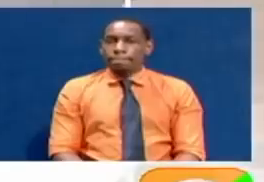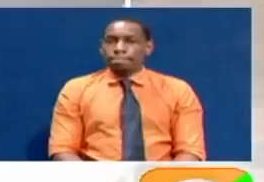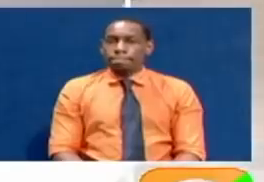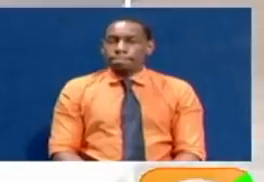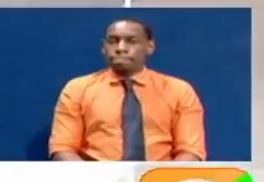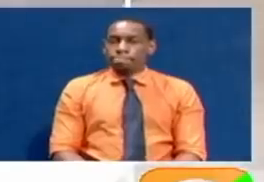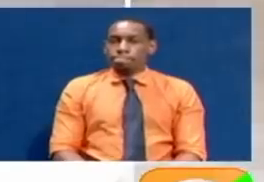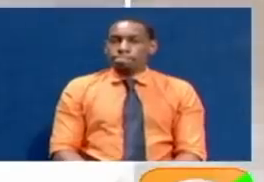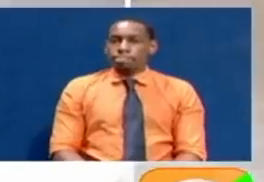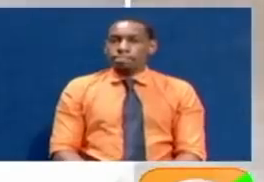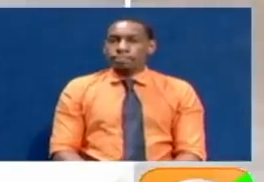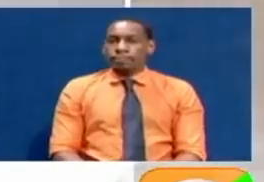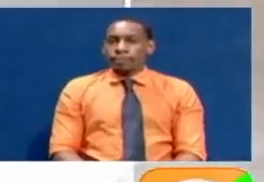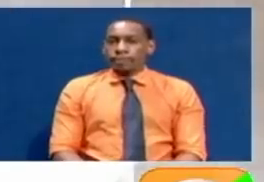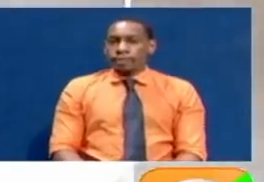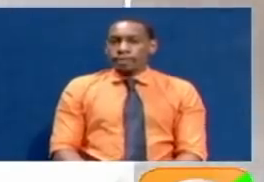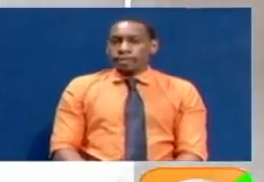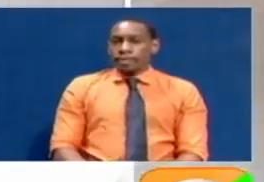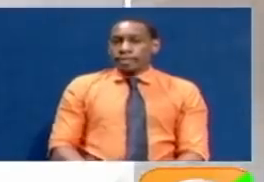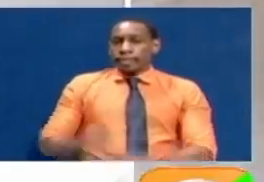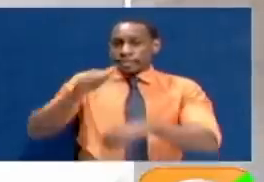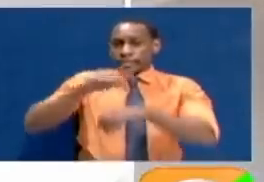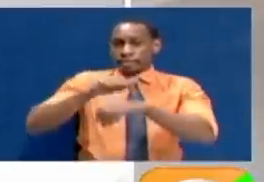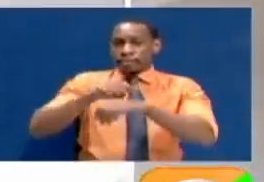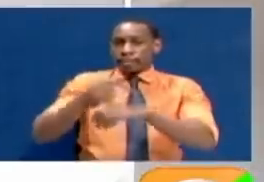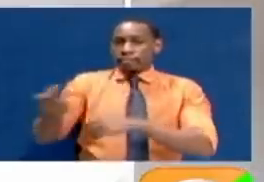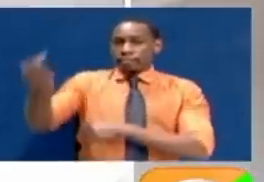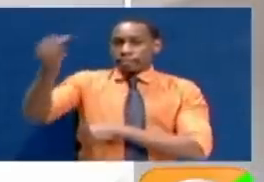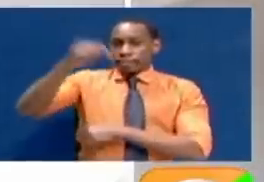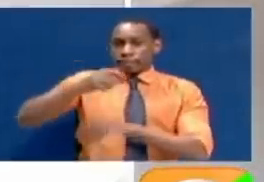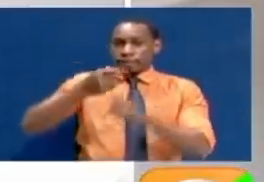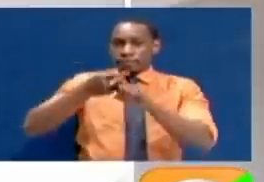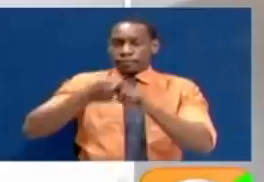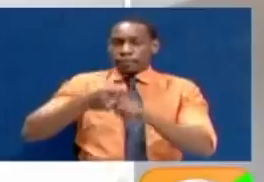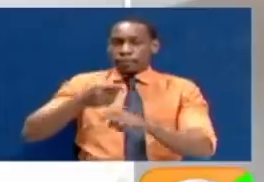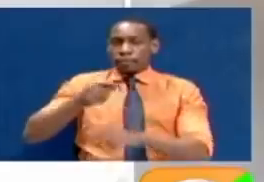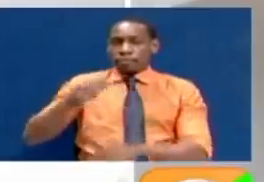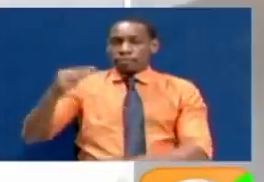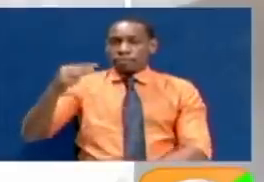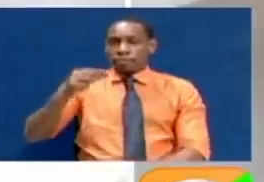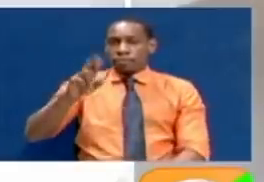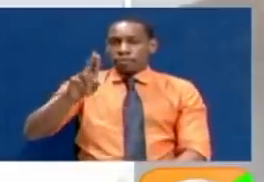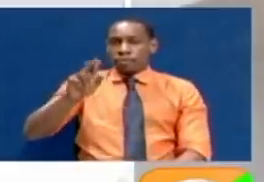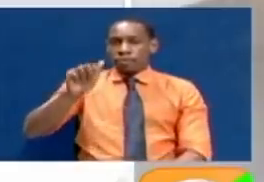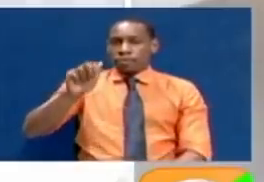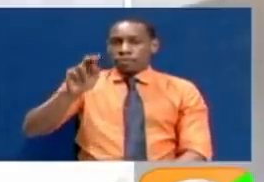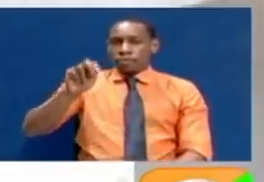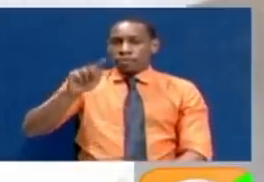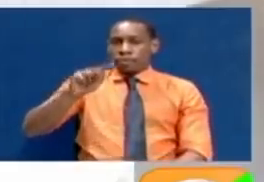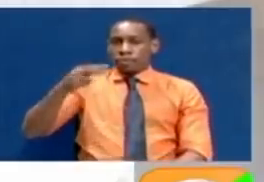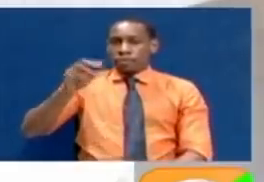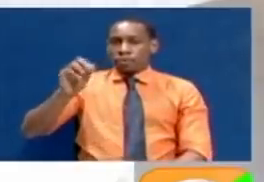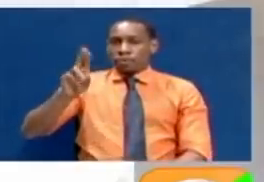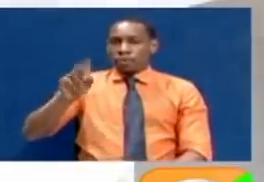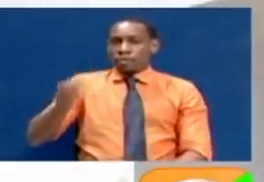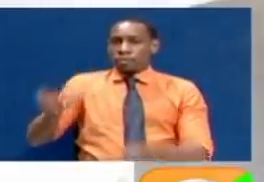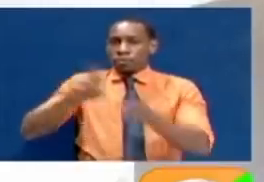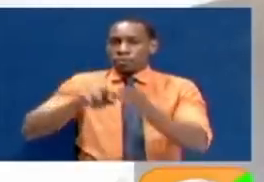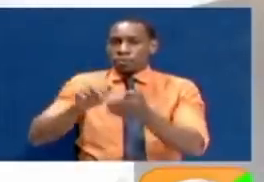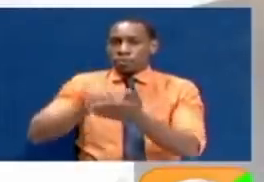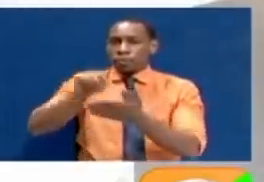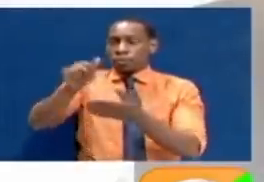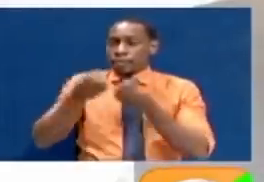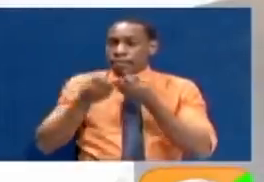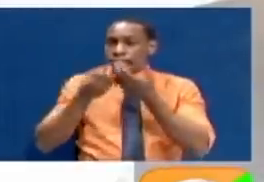from Beijing, from when we came from Guangzhou, when we boarded the flight, we were told